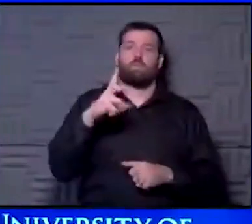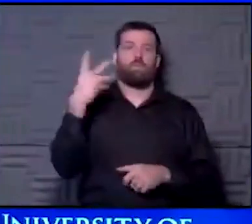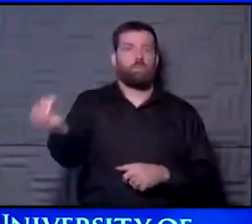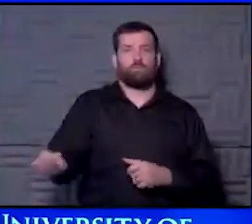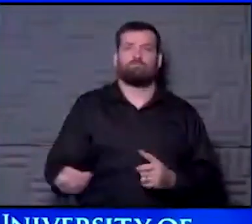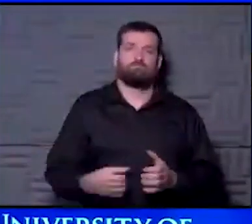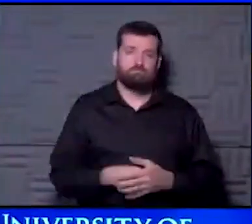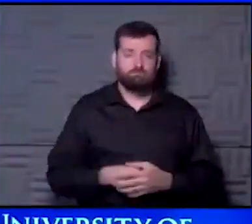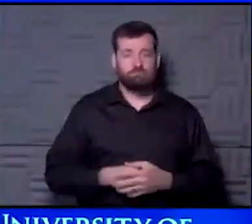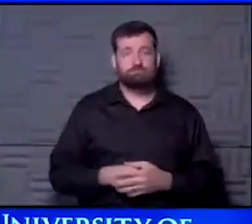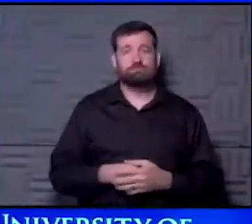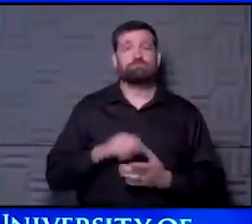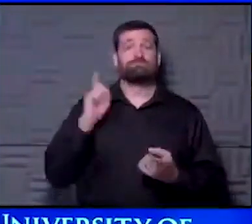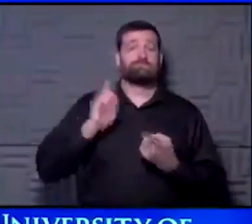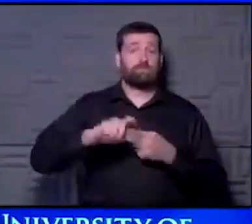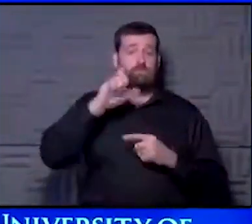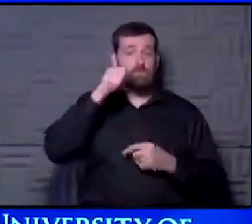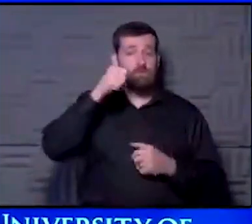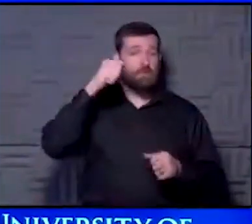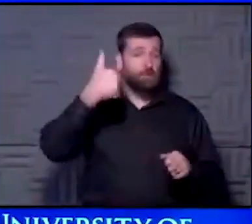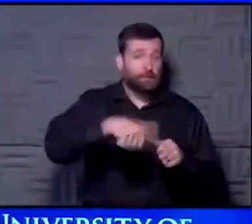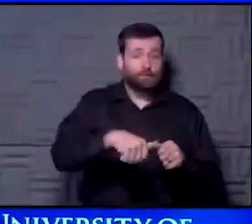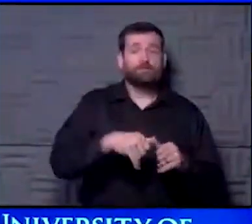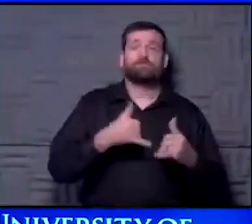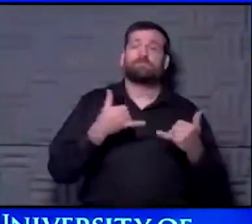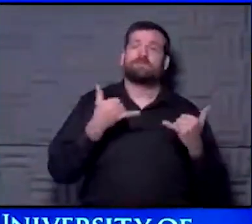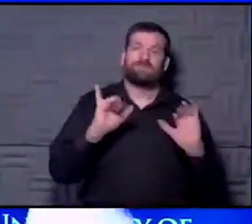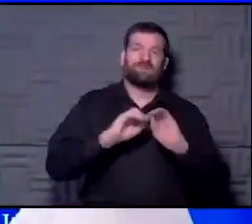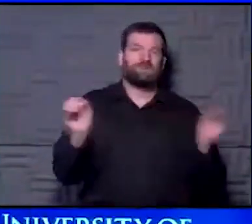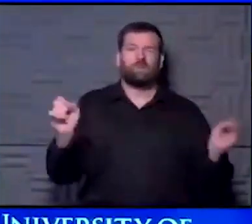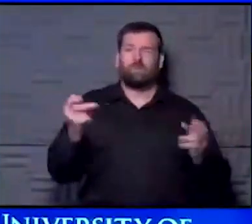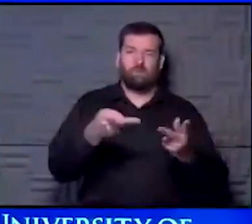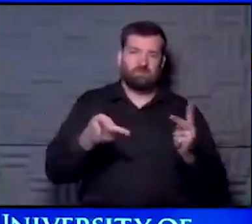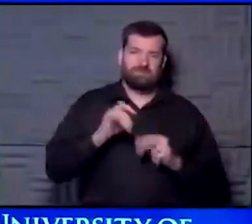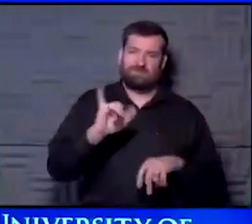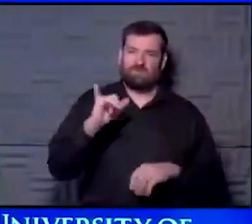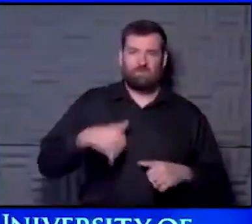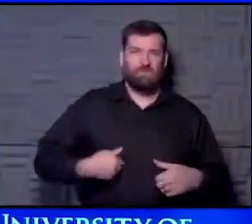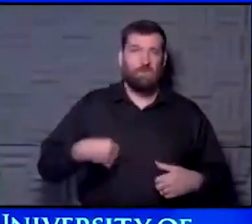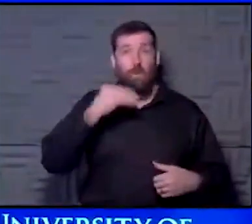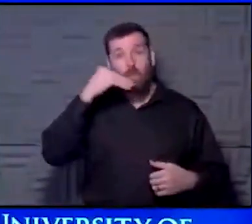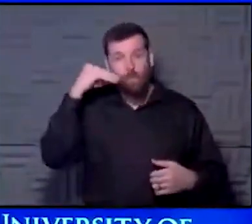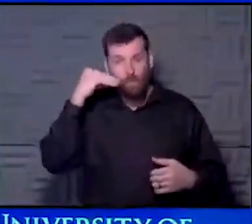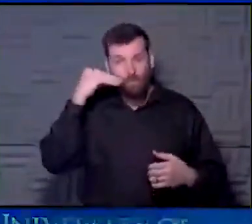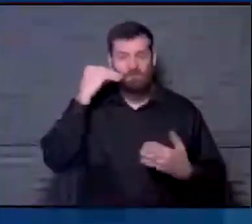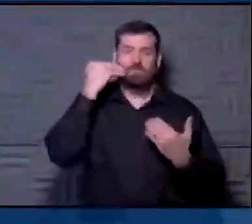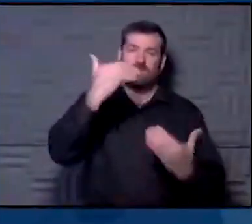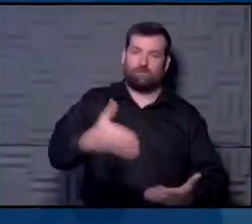So till tomorrow, just remember, there's still no place like home. Thank you.